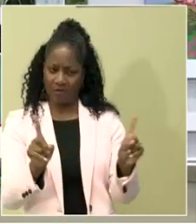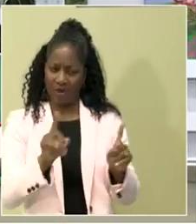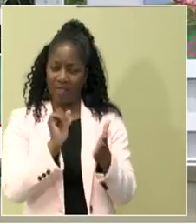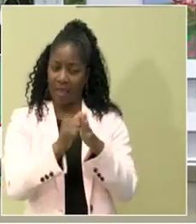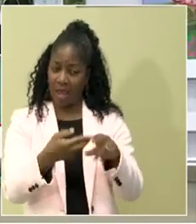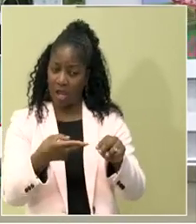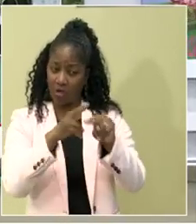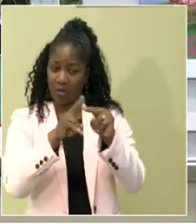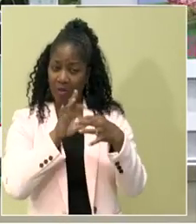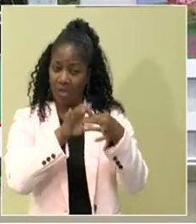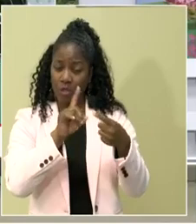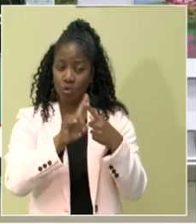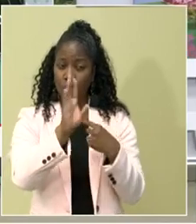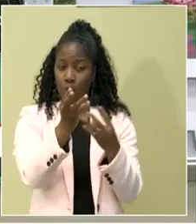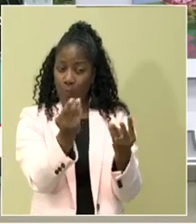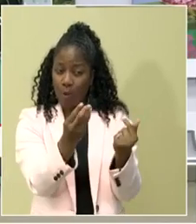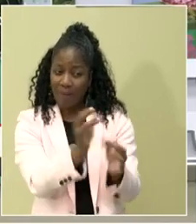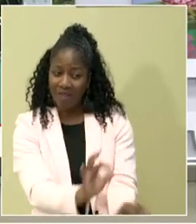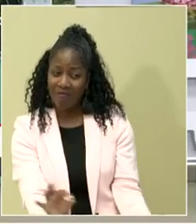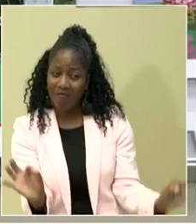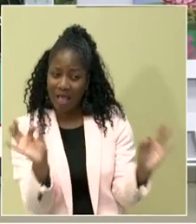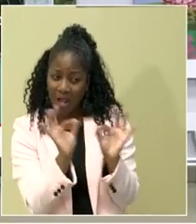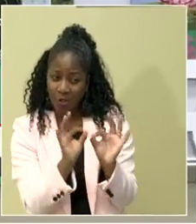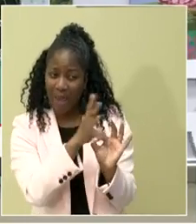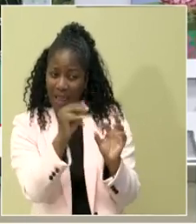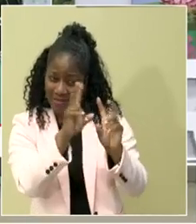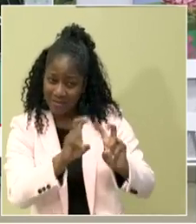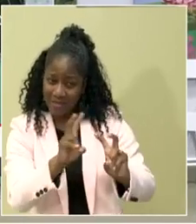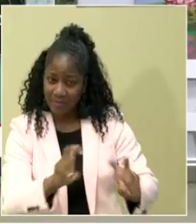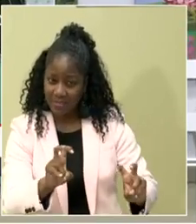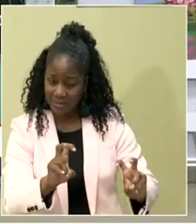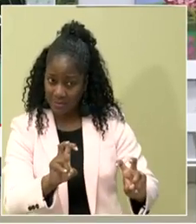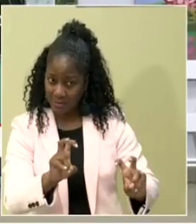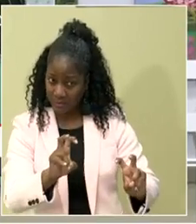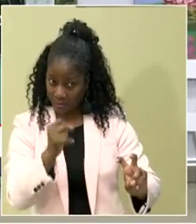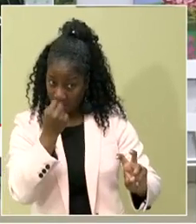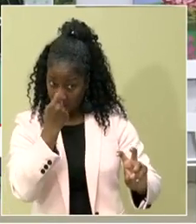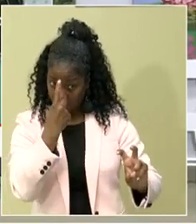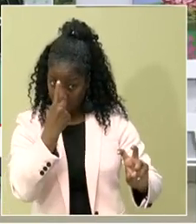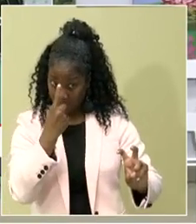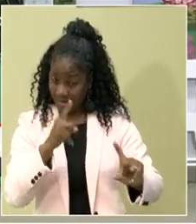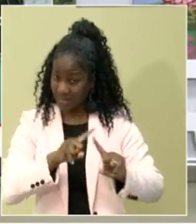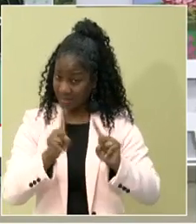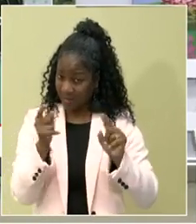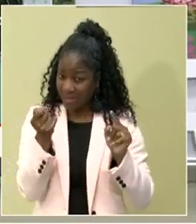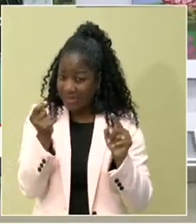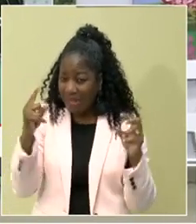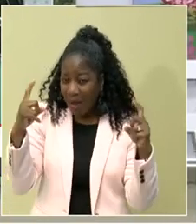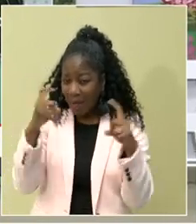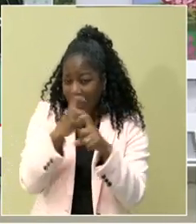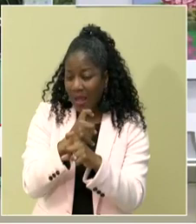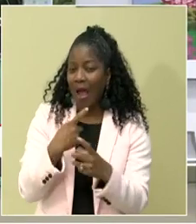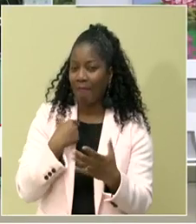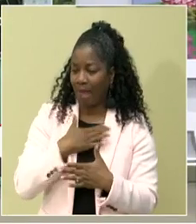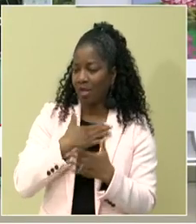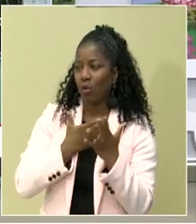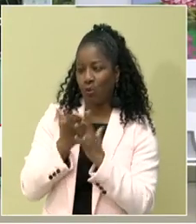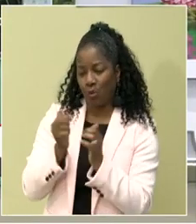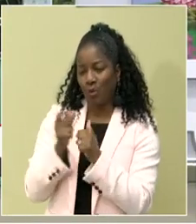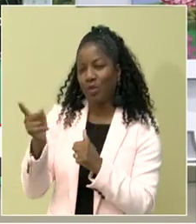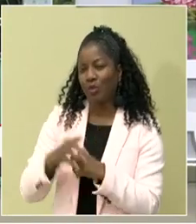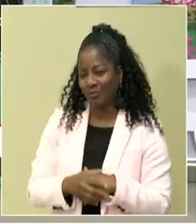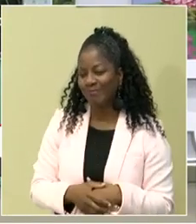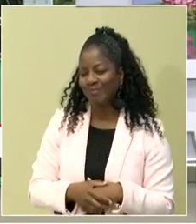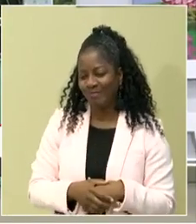in your property value in your assessment. It's a little bit complicated. I'm happy to go through it with